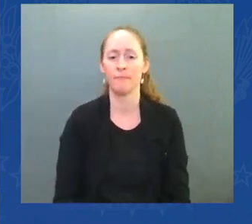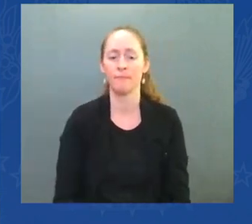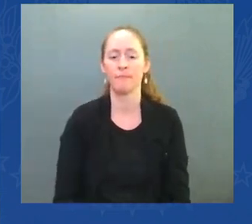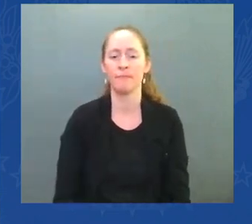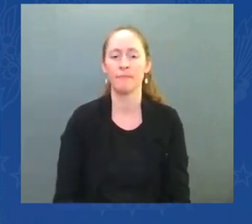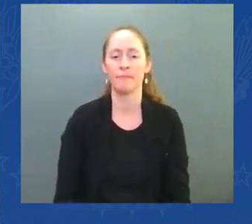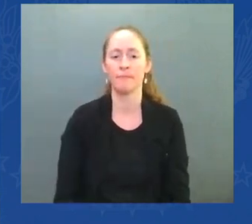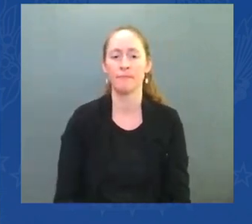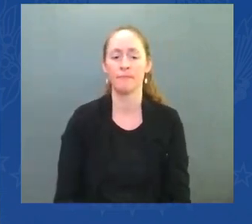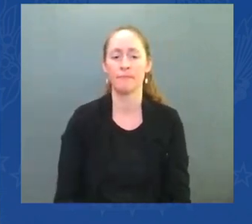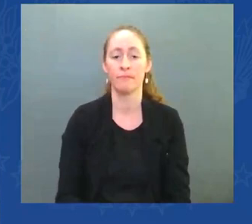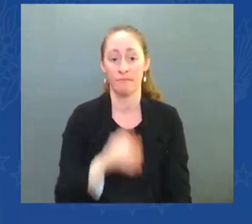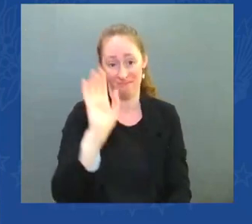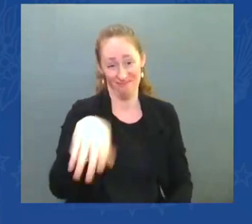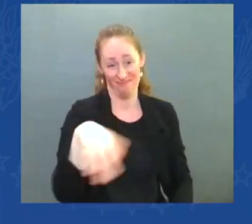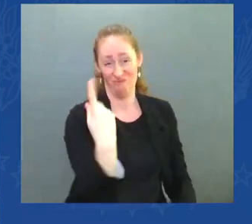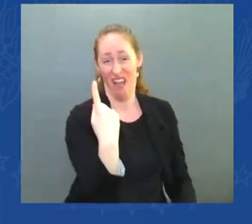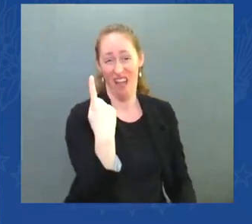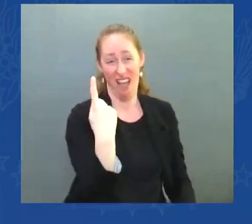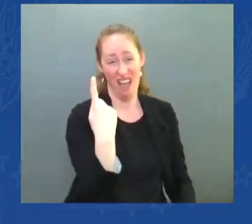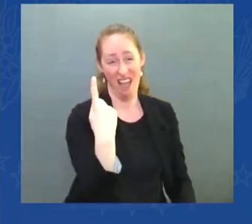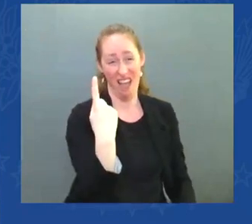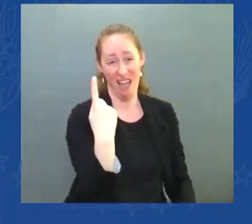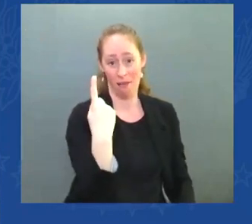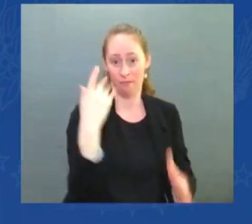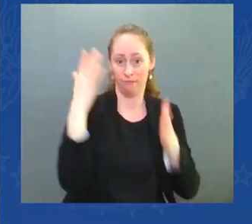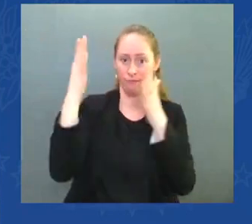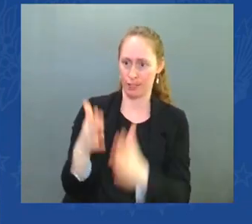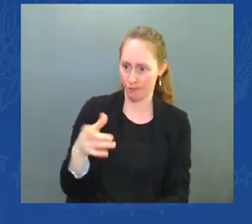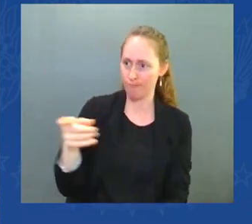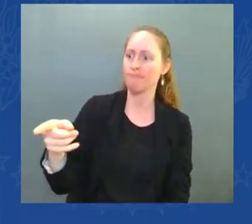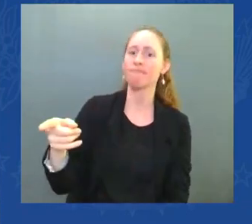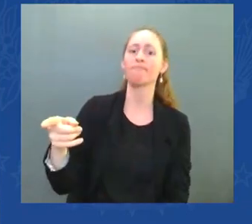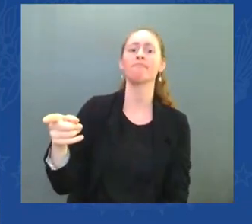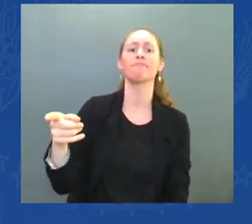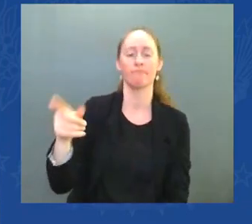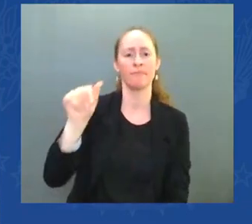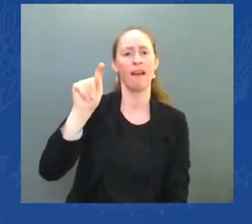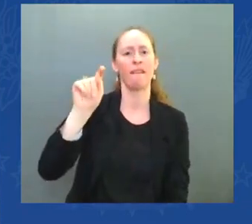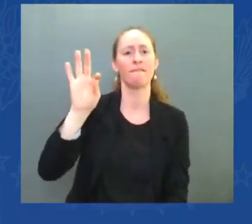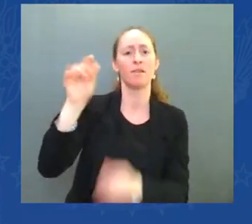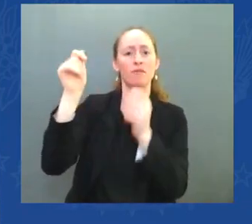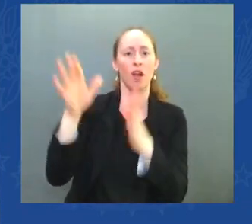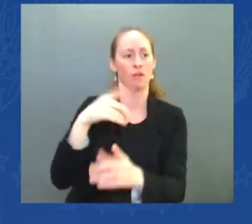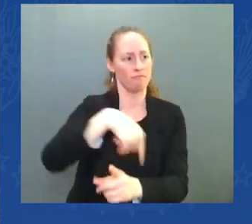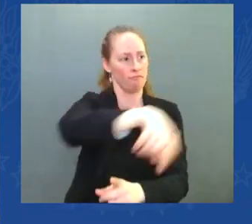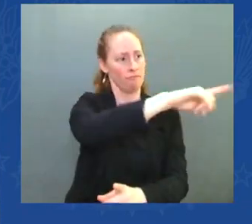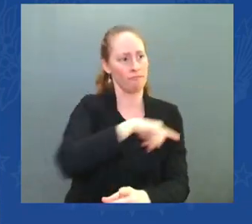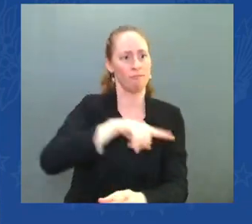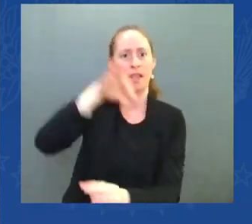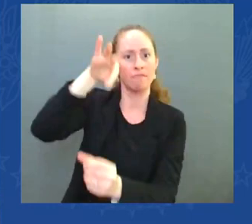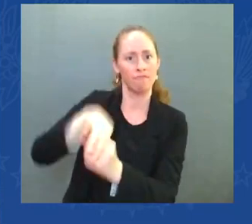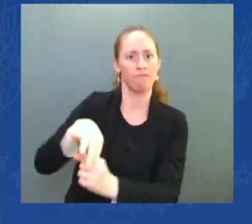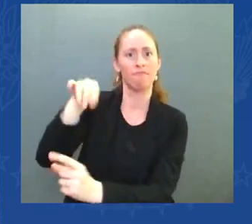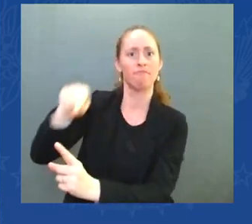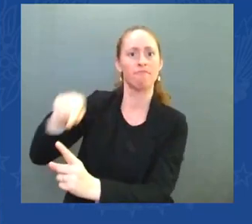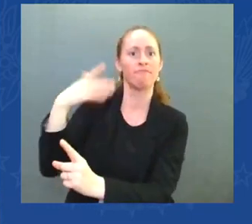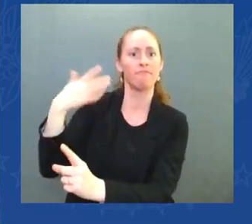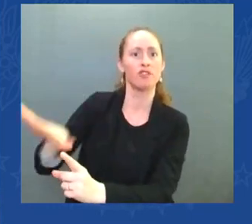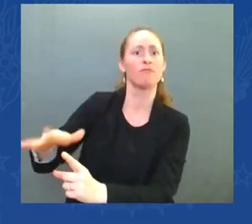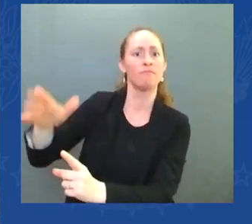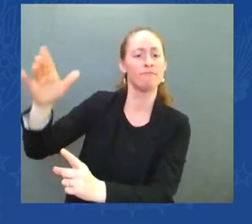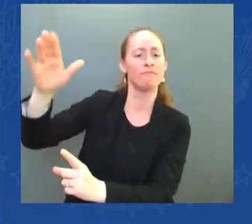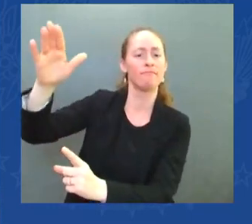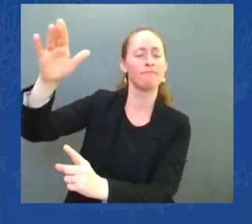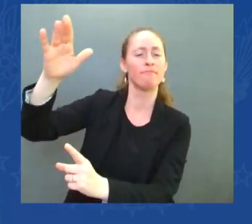Alcohol, Tobacco, Firearms, and Explosives in the Bureau's entire history. It used to be didn't require Senate action when I first got to the